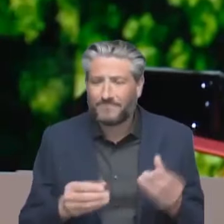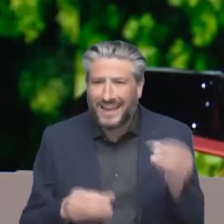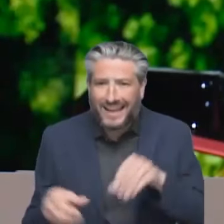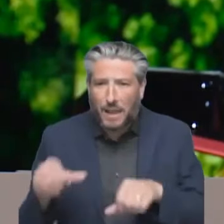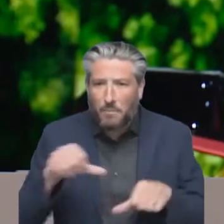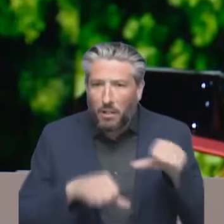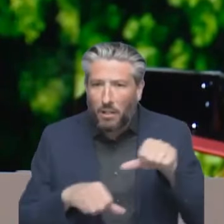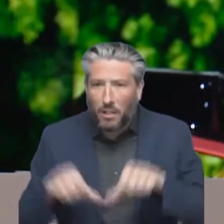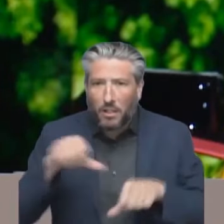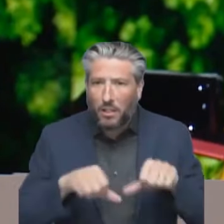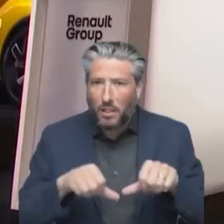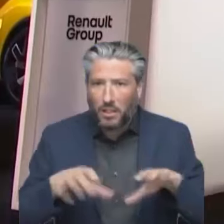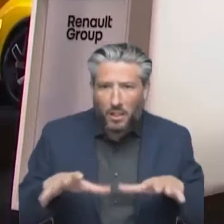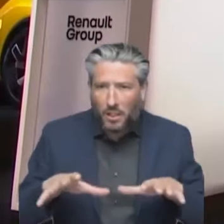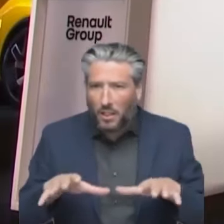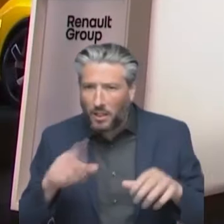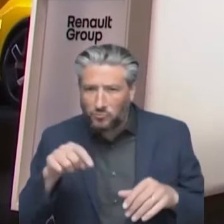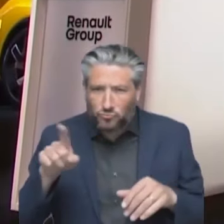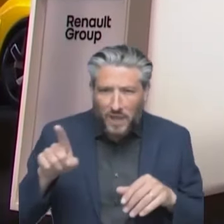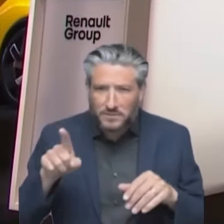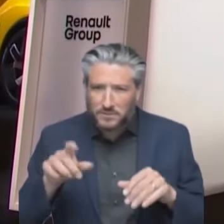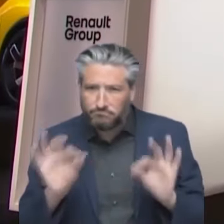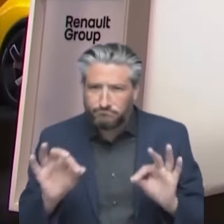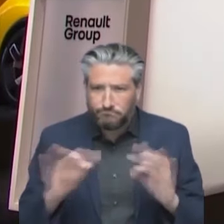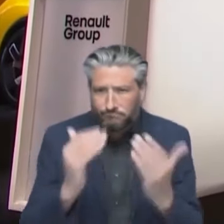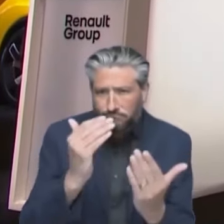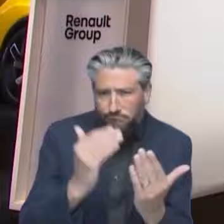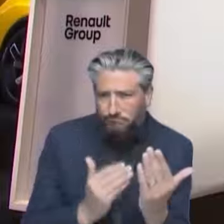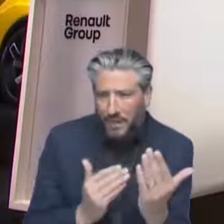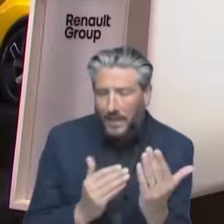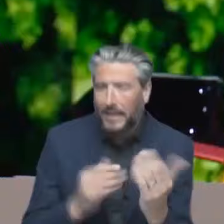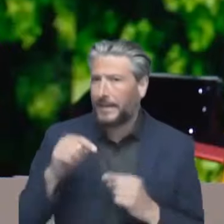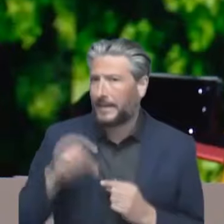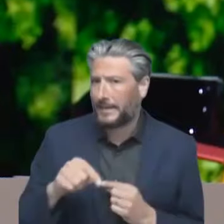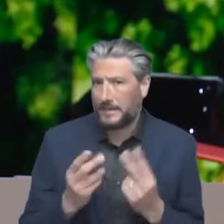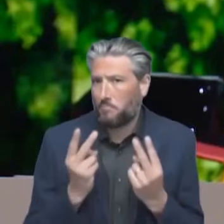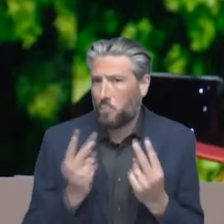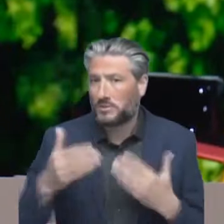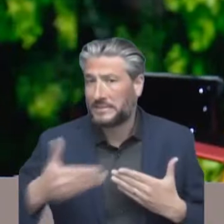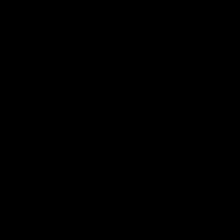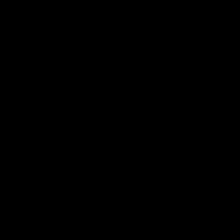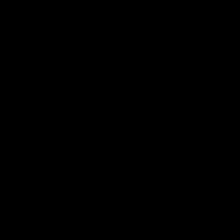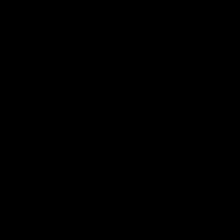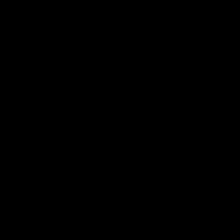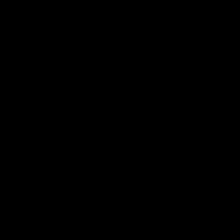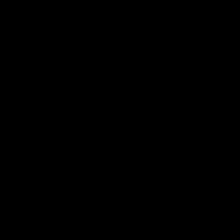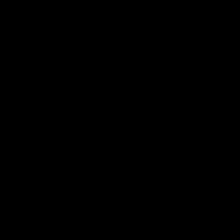having the right synergies with the alliance, all of this will really position us well. Now, for the different brands, we have quite